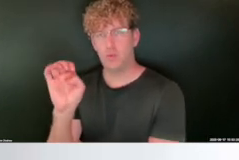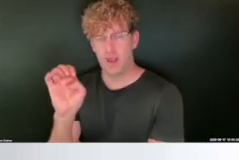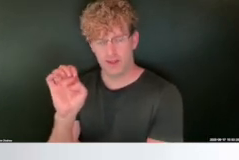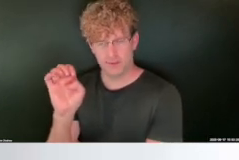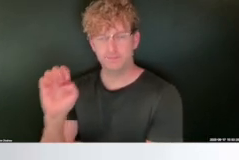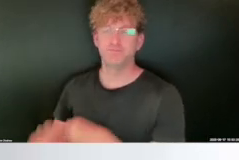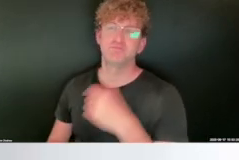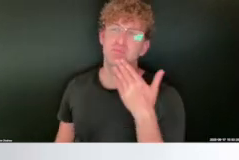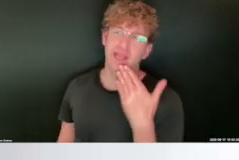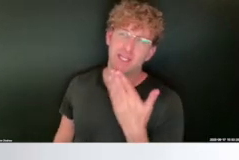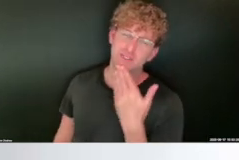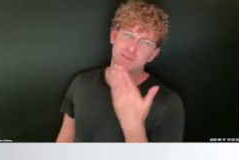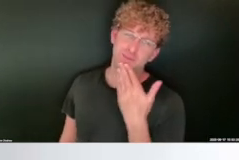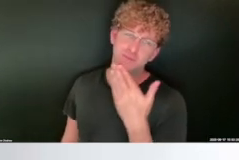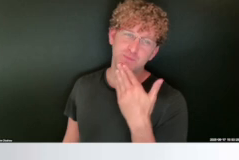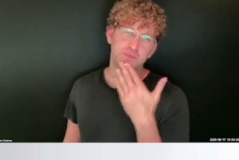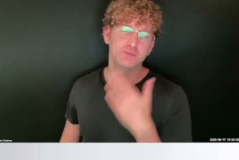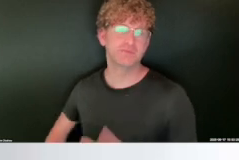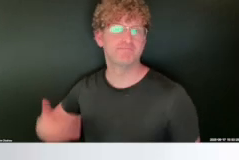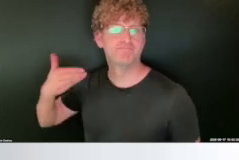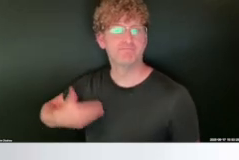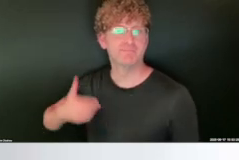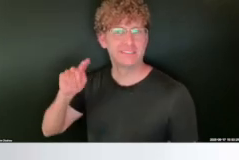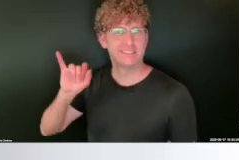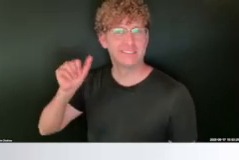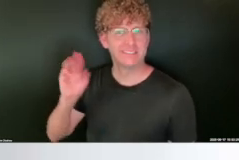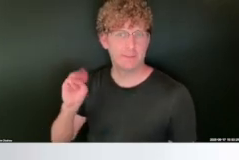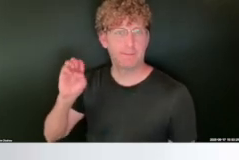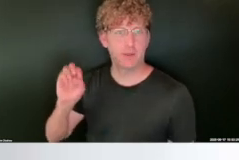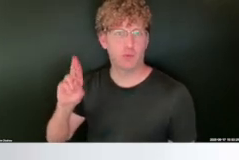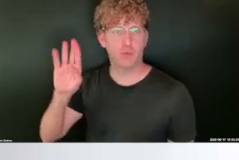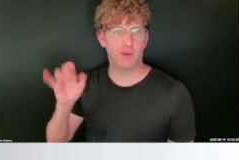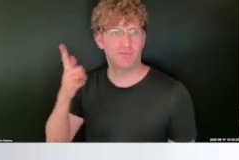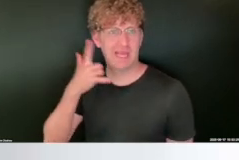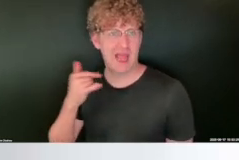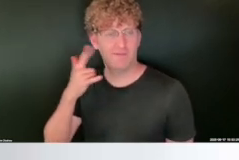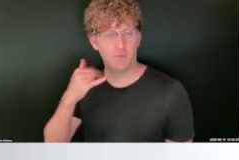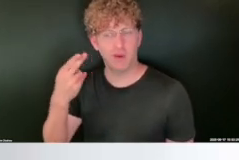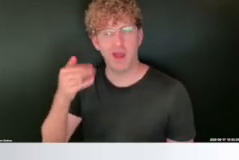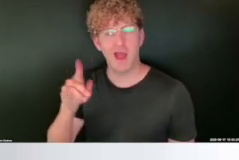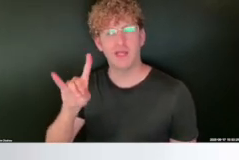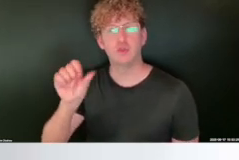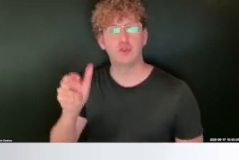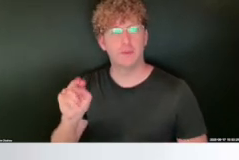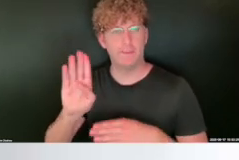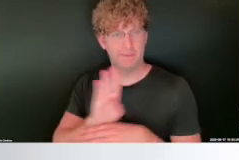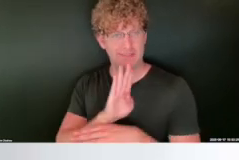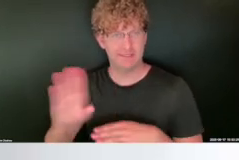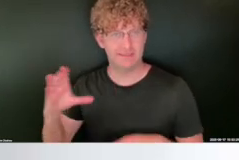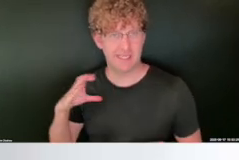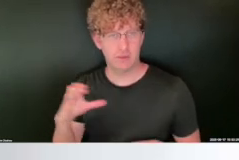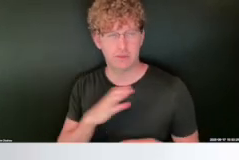Thank you. So I'm Tim McRae. I'm with the California Hydrogen Business Council. I had similar questions to Jamie, so I'll just try to focus